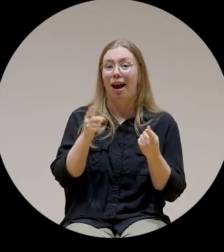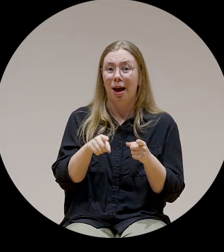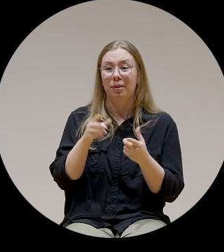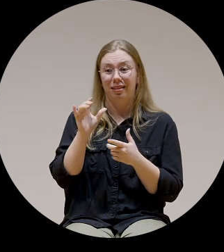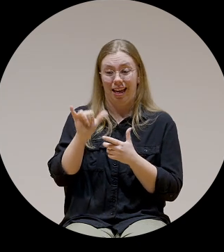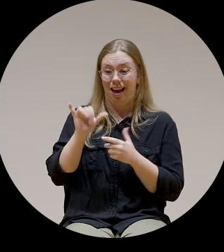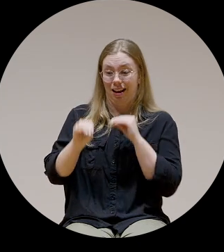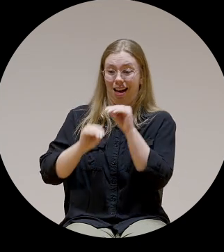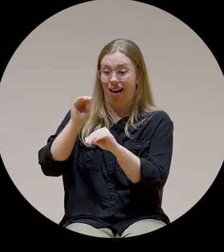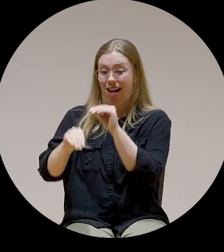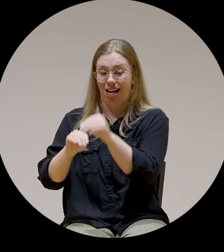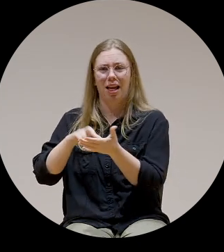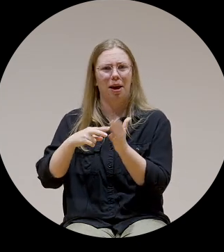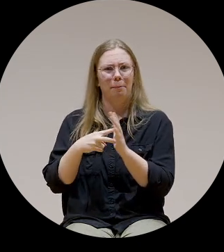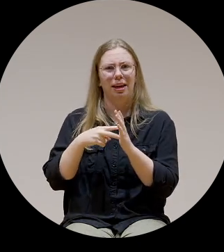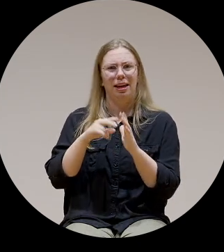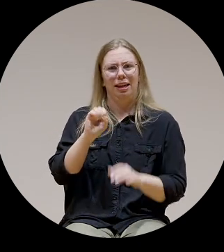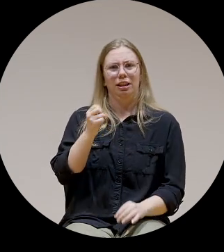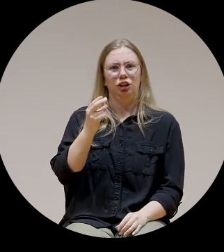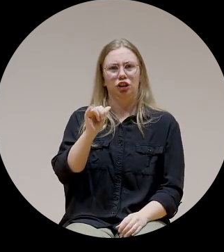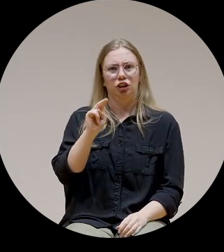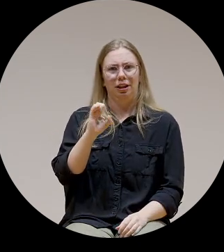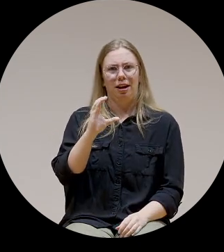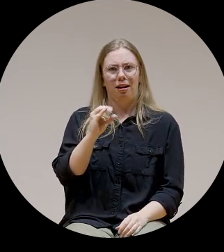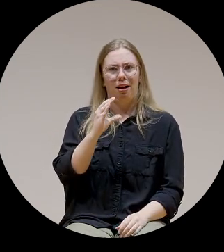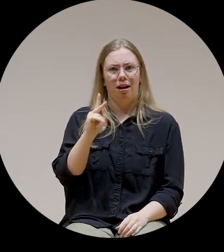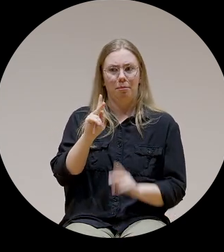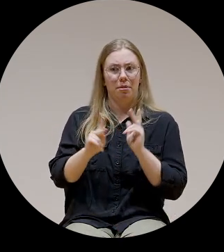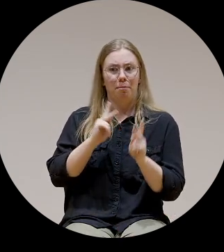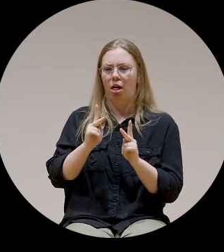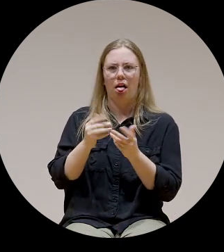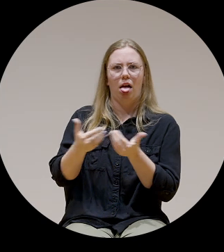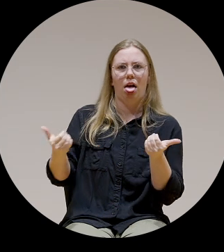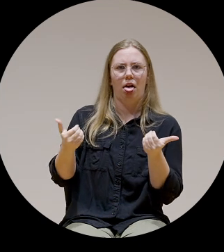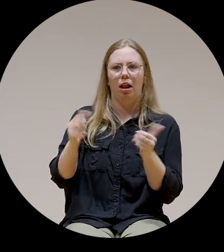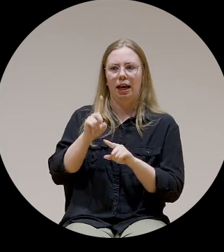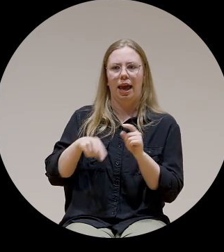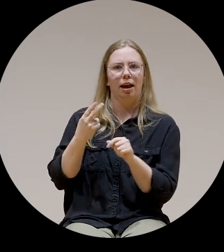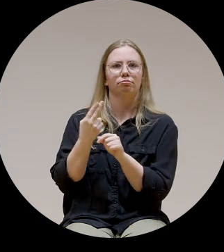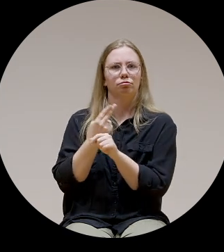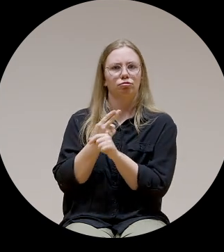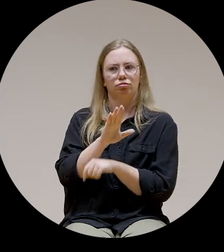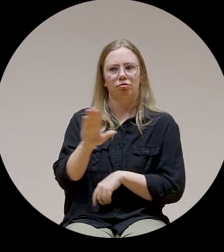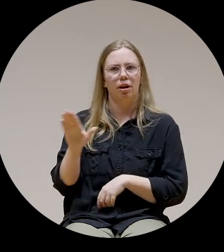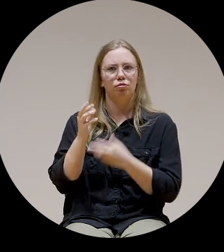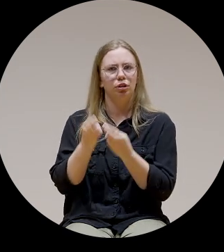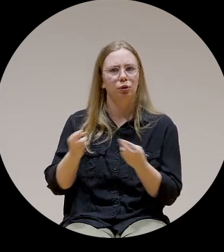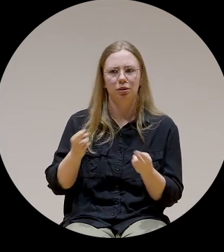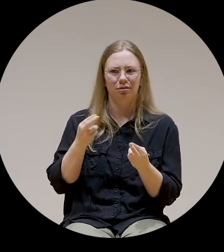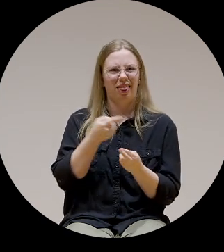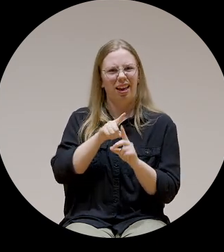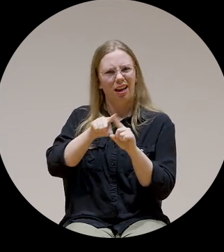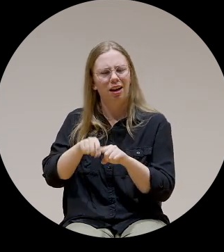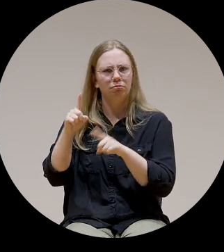off, right, from the natural resources that they've depended on for millennia for the well-being of their own